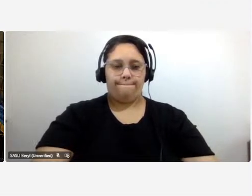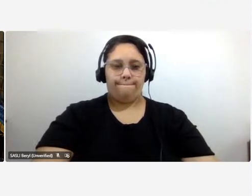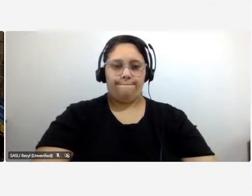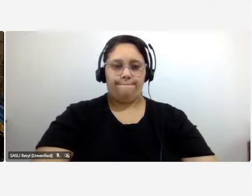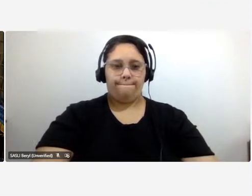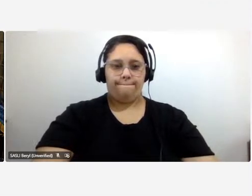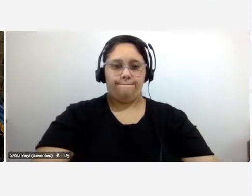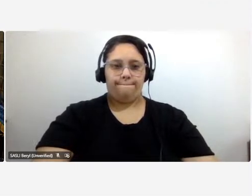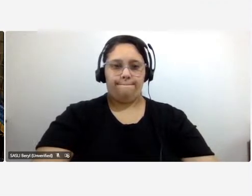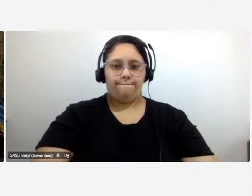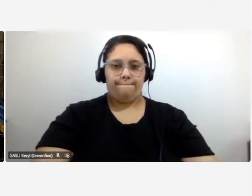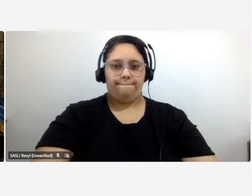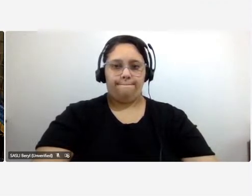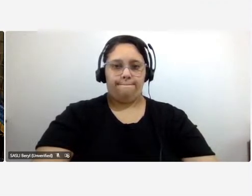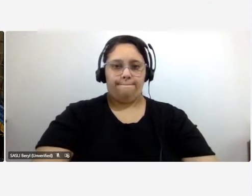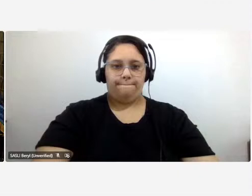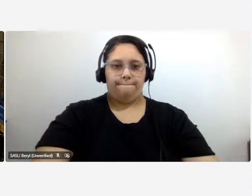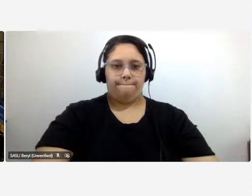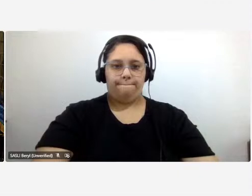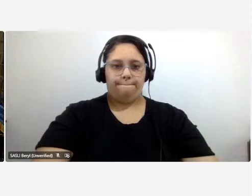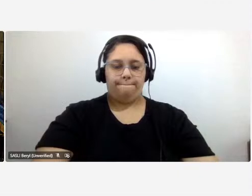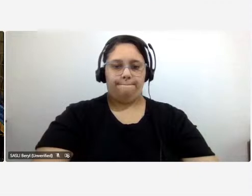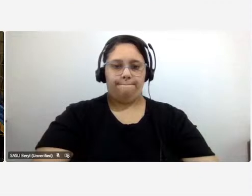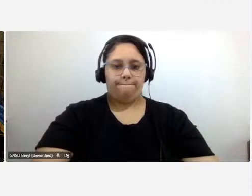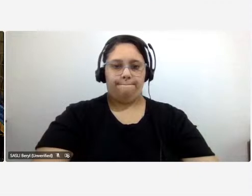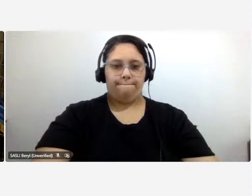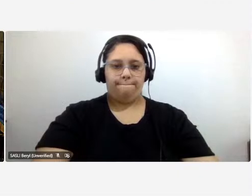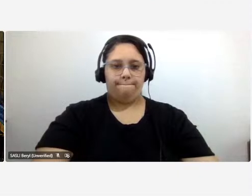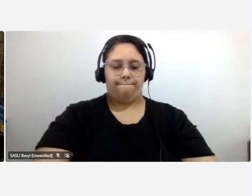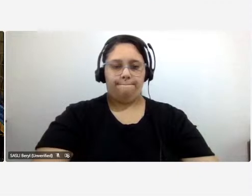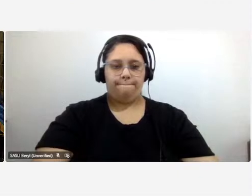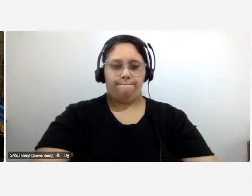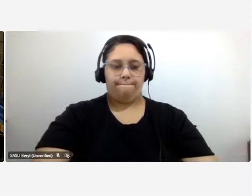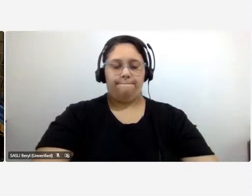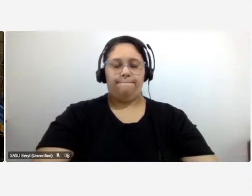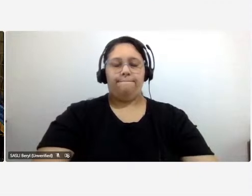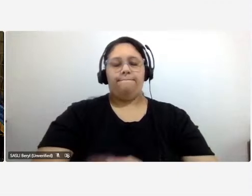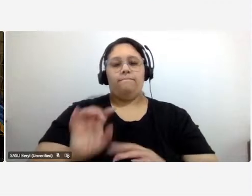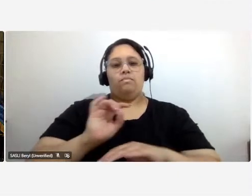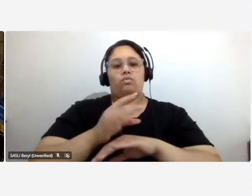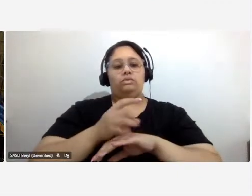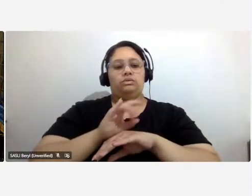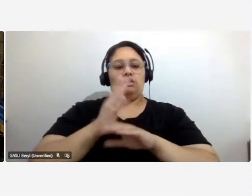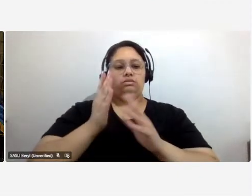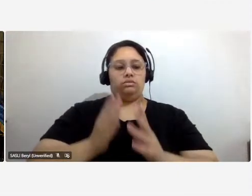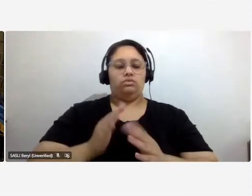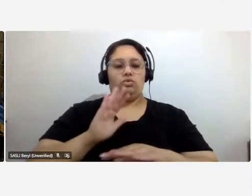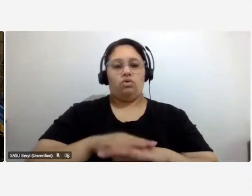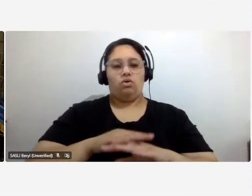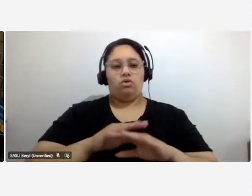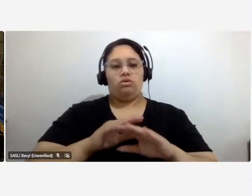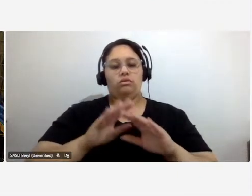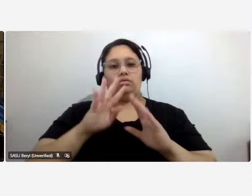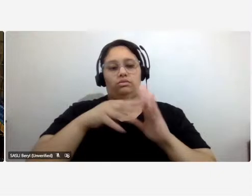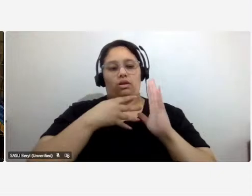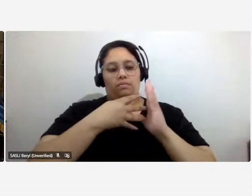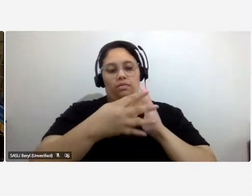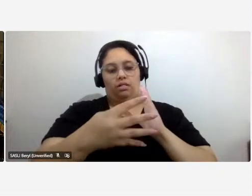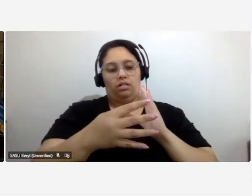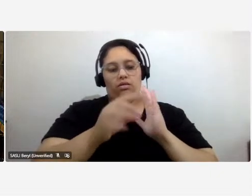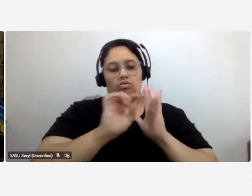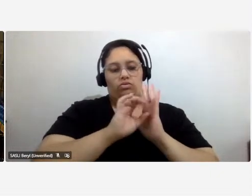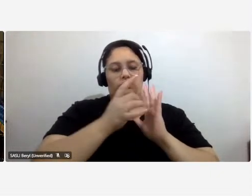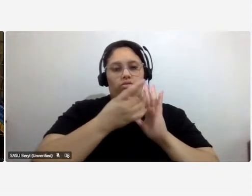You also just speak into the microphone, please, for the record. For the consultants on that form, on that table where the